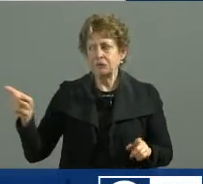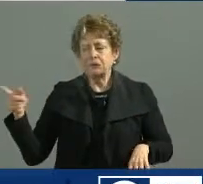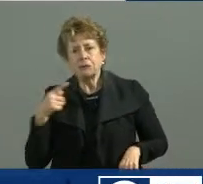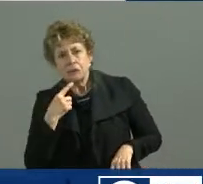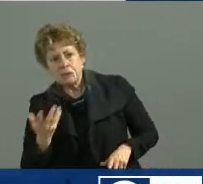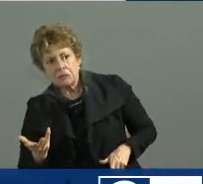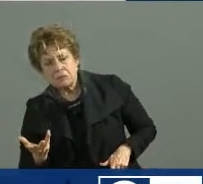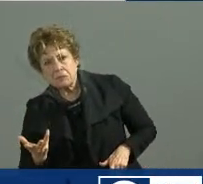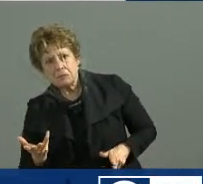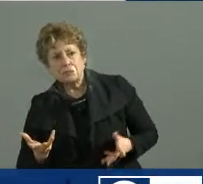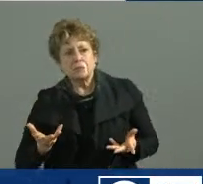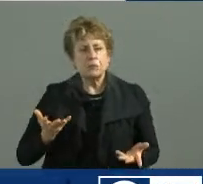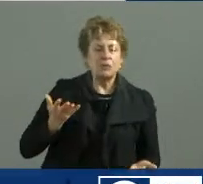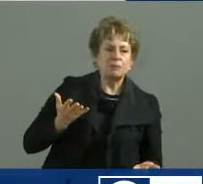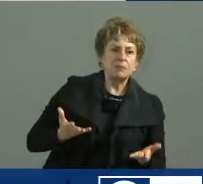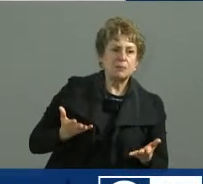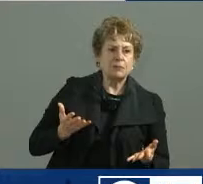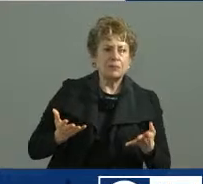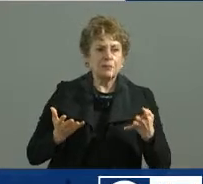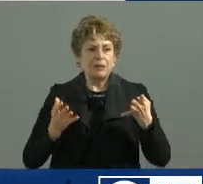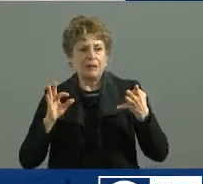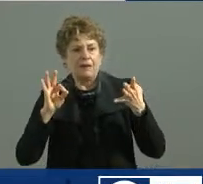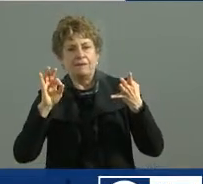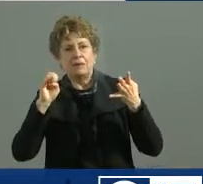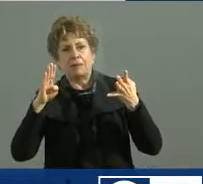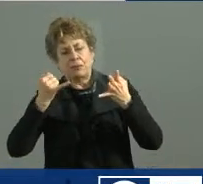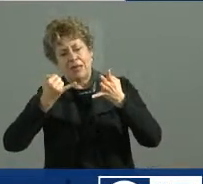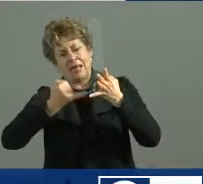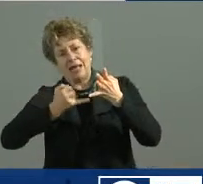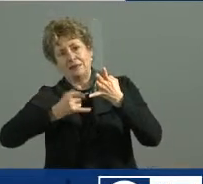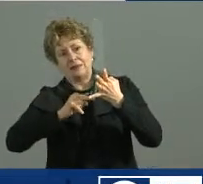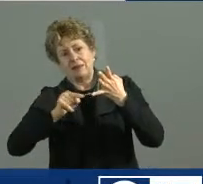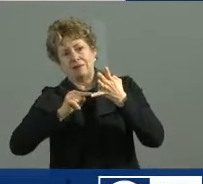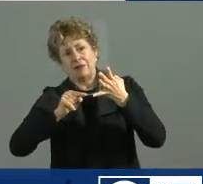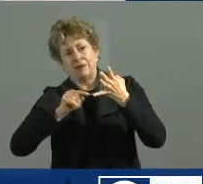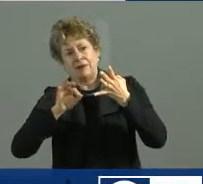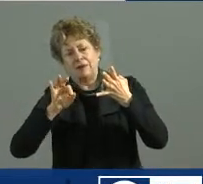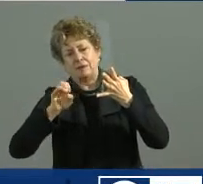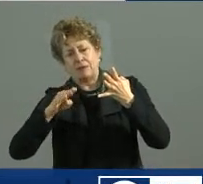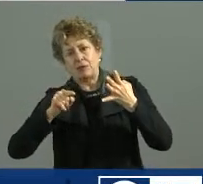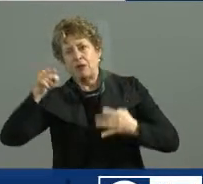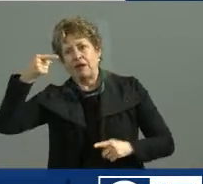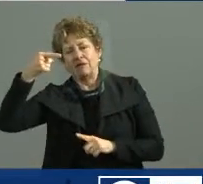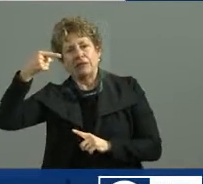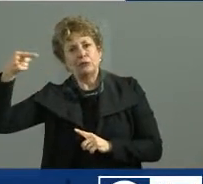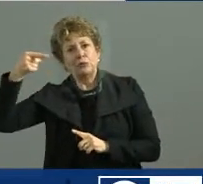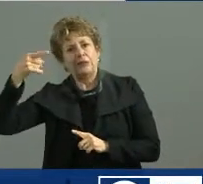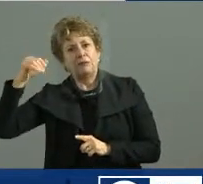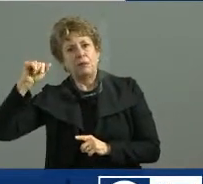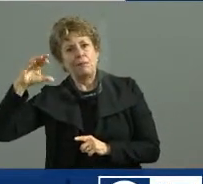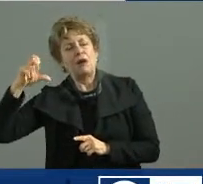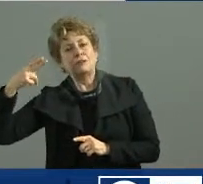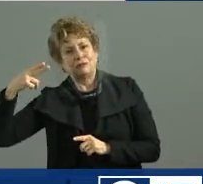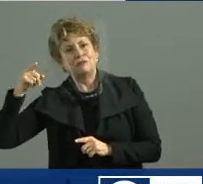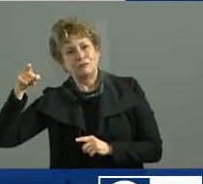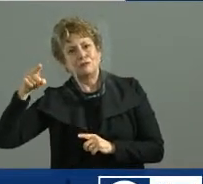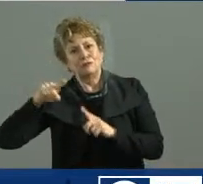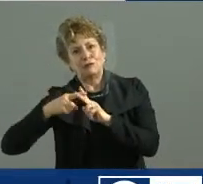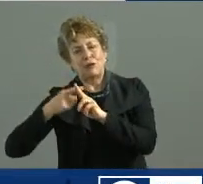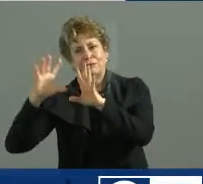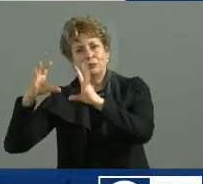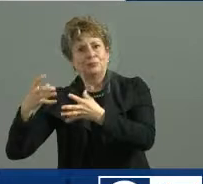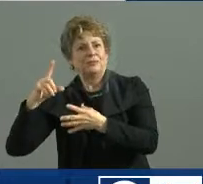say probably end of February, beginning of March for moving into 1C, and it's probably the spring before we'll be moving into the